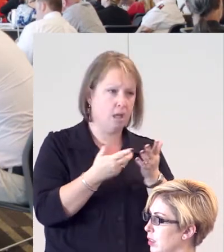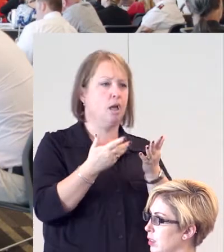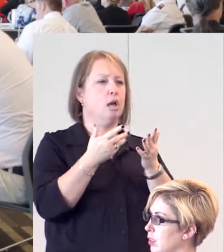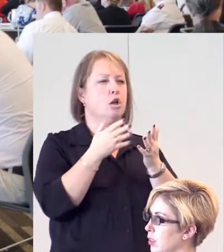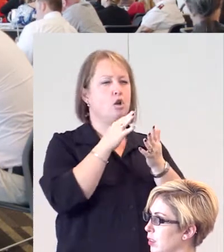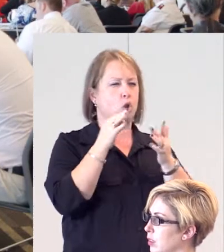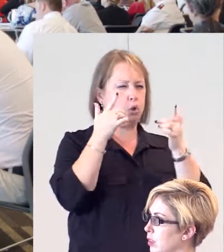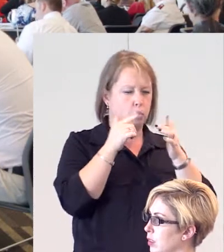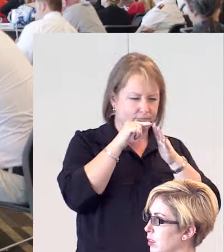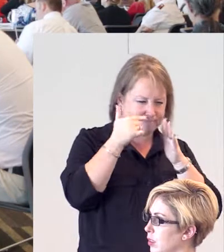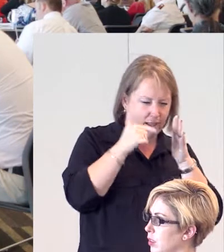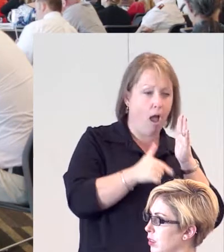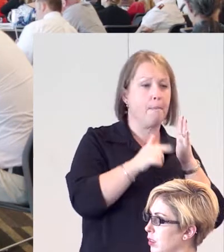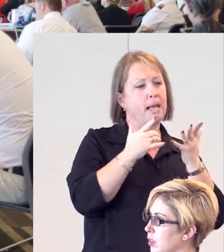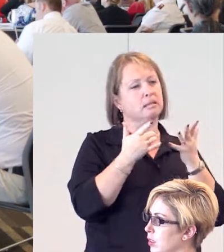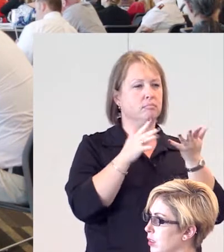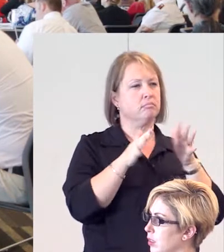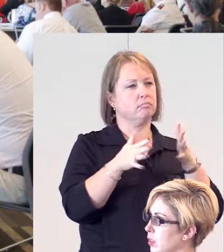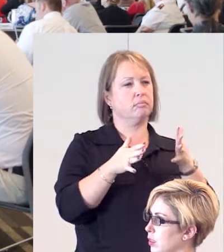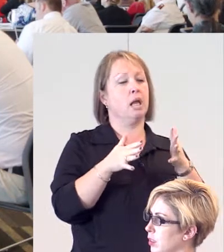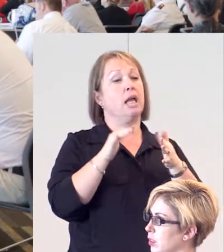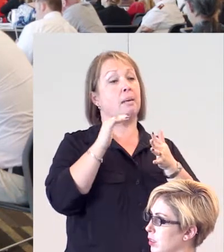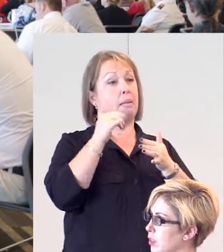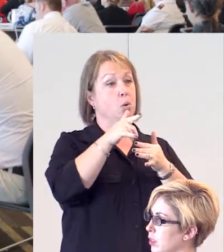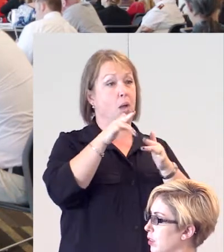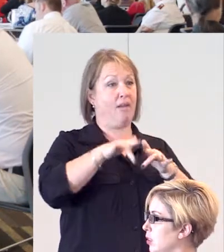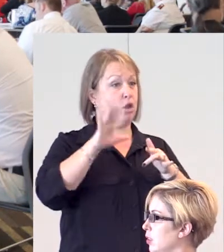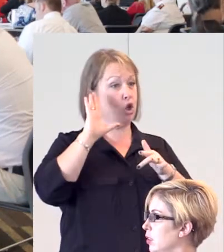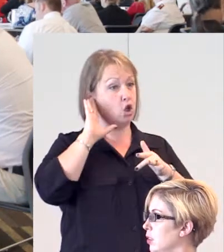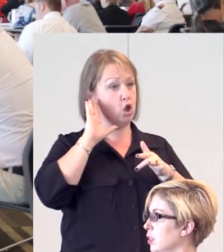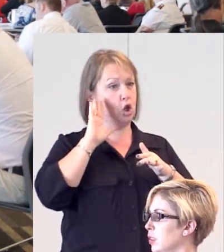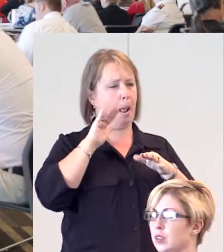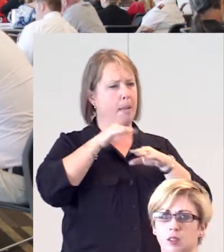relatively. Yeah, so if you haven't heard about the